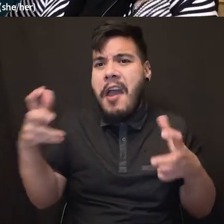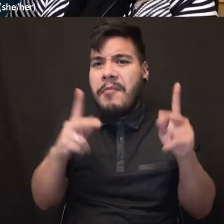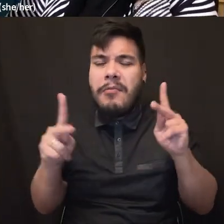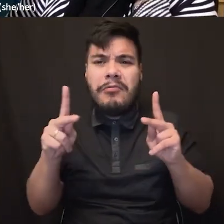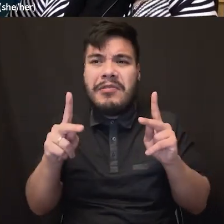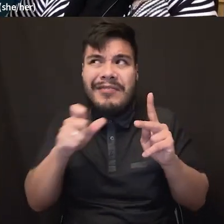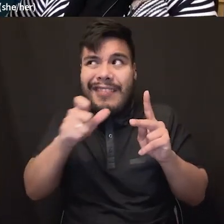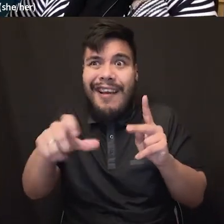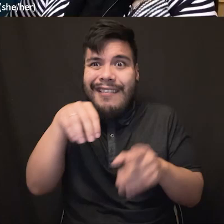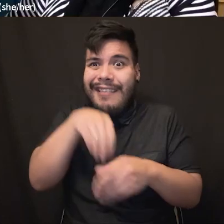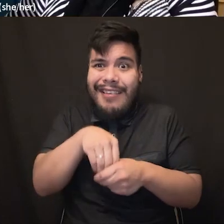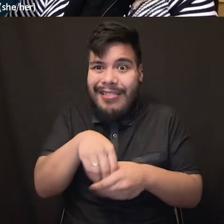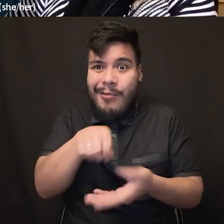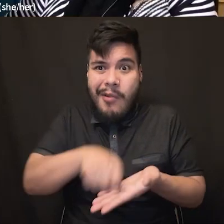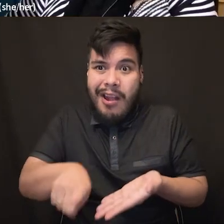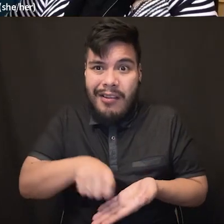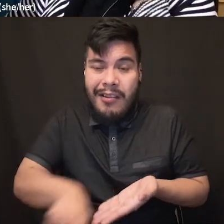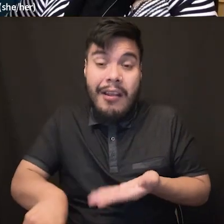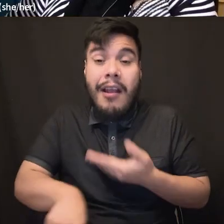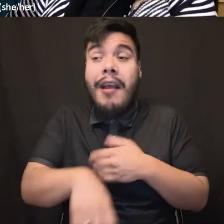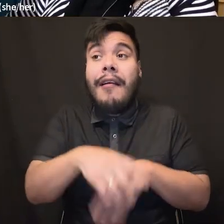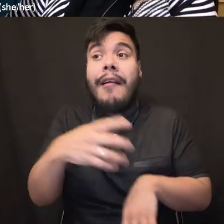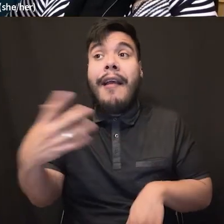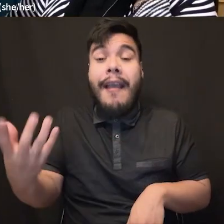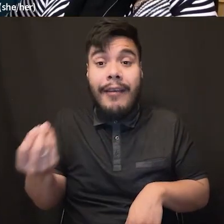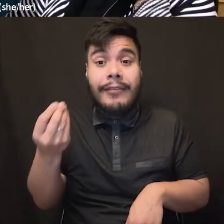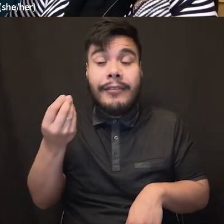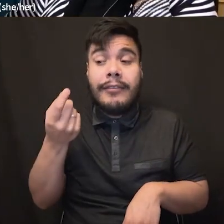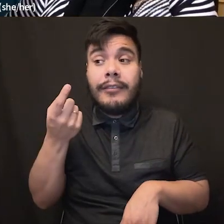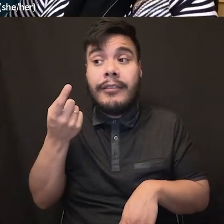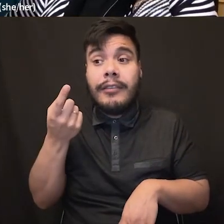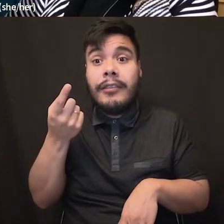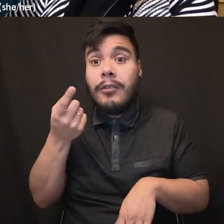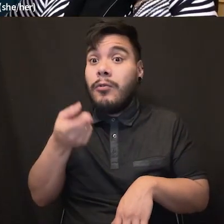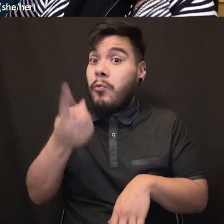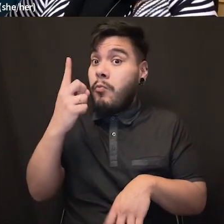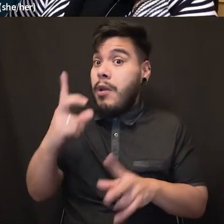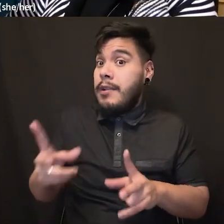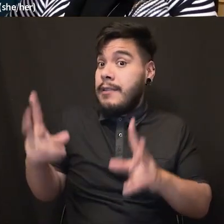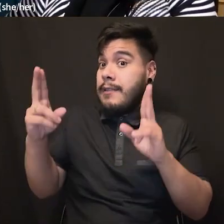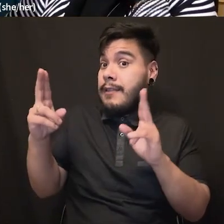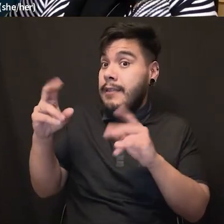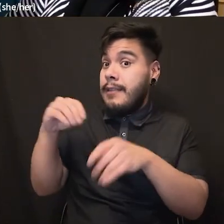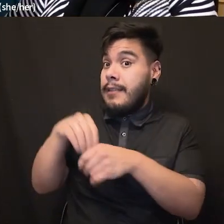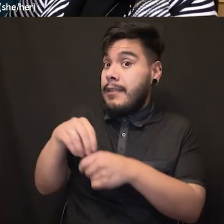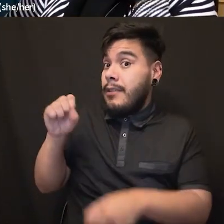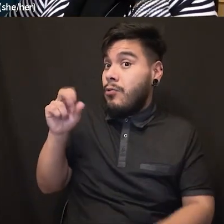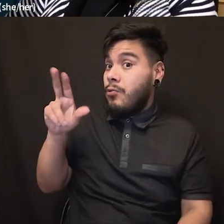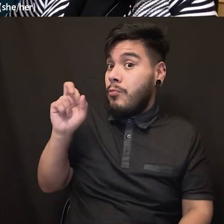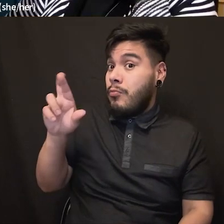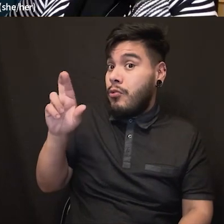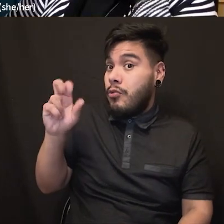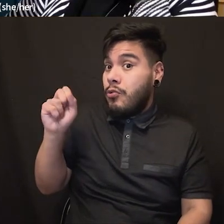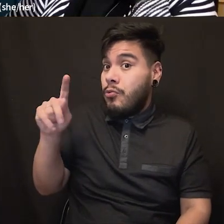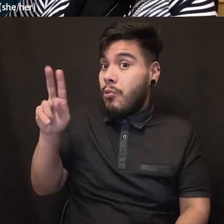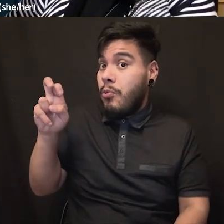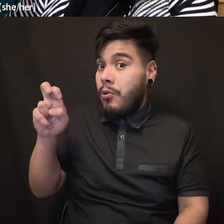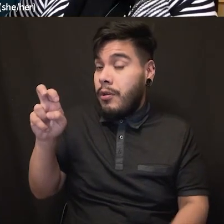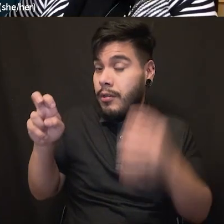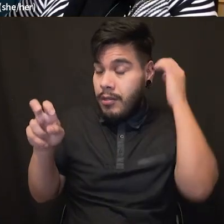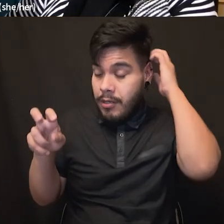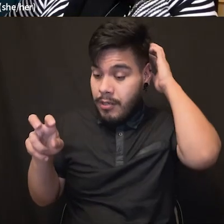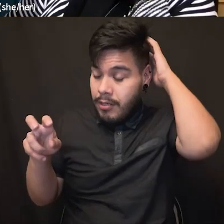the material. And then there's a scene in Superstore where I